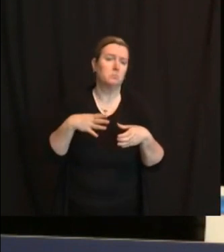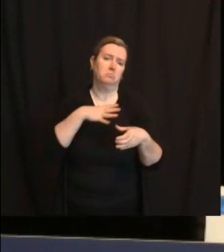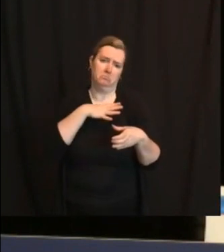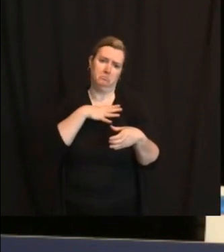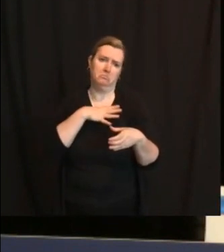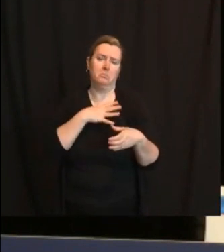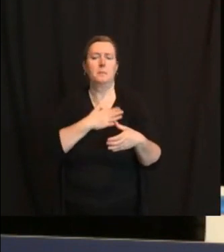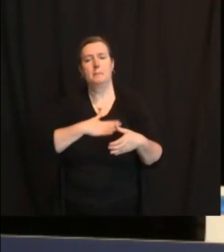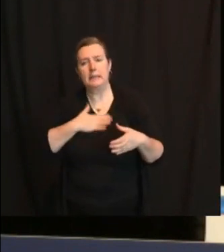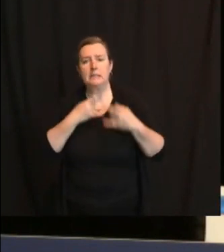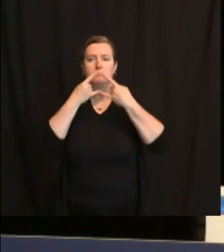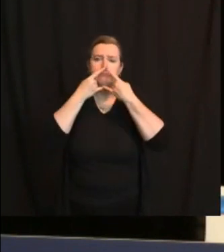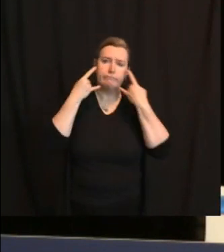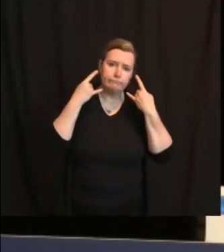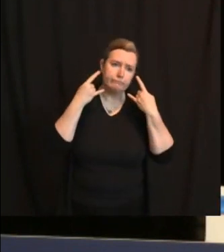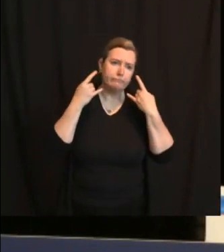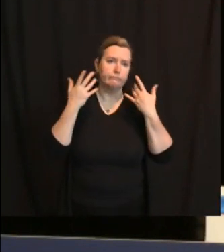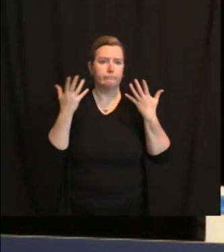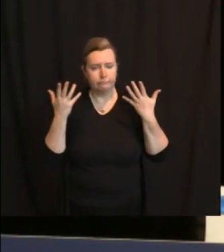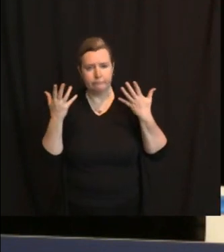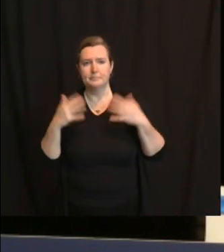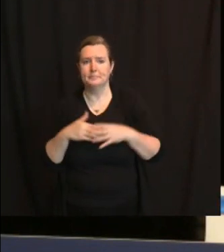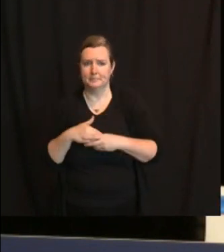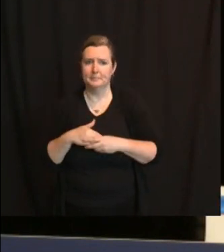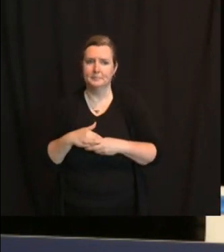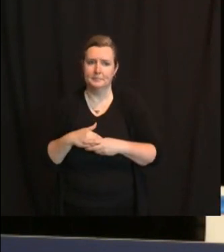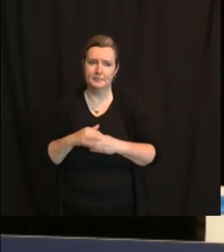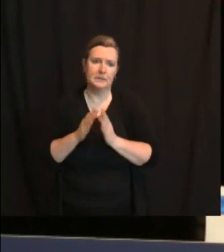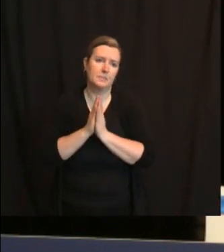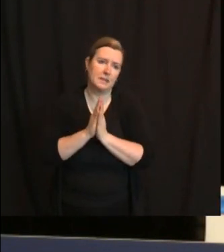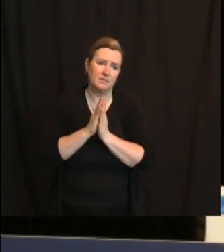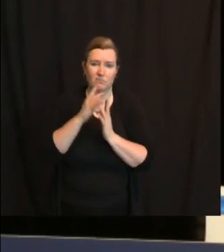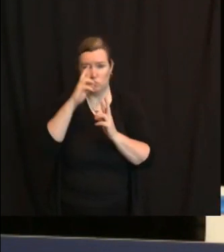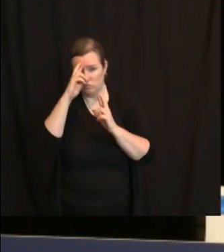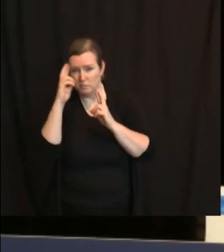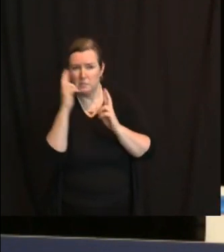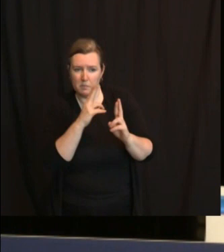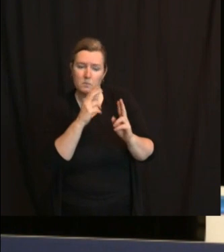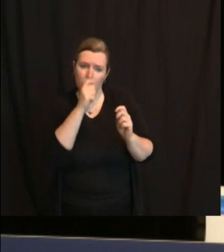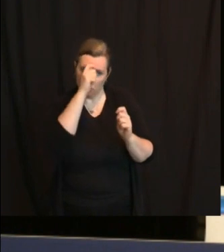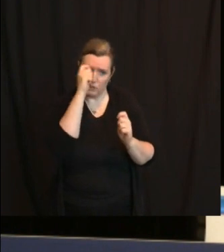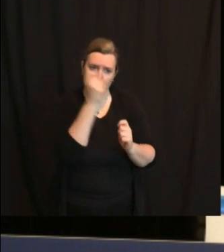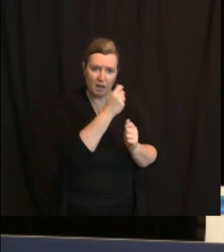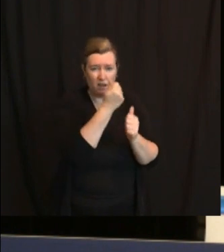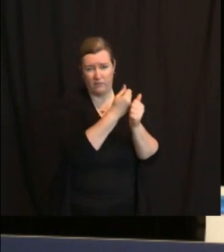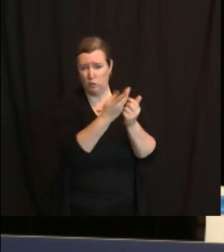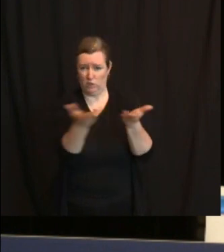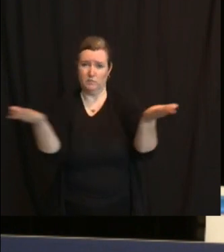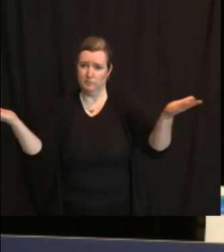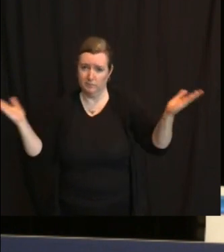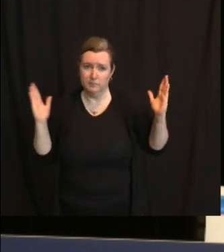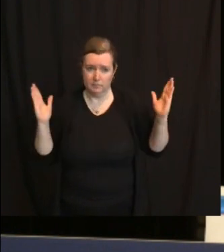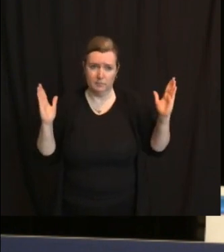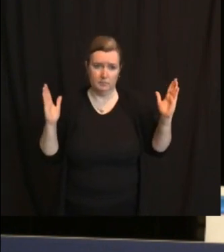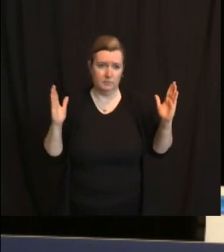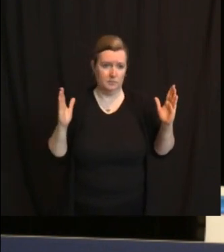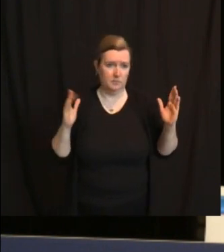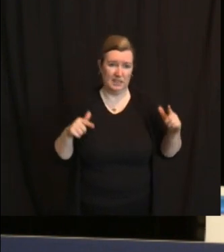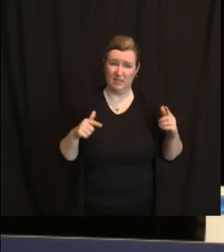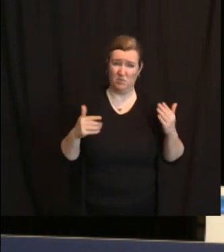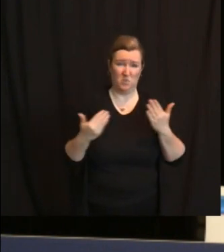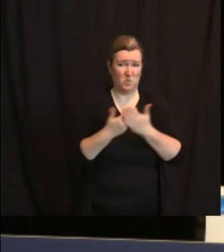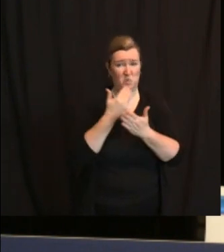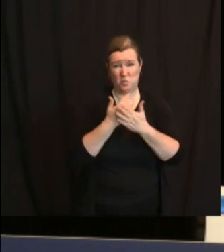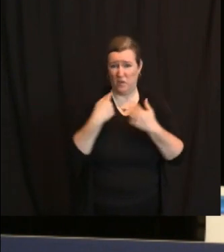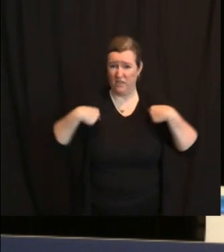face shields. We're going to ask you to please respect everyone. As I said earlier, this is all brand new to us. We're